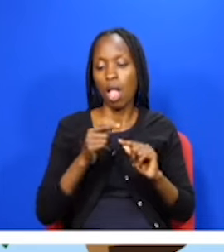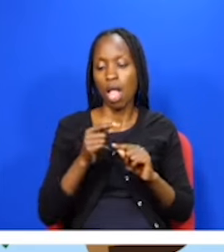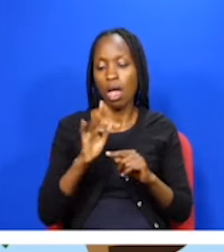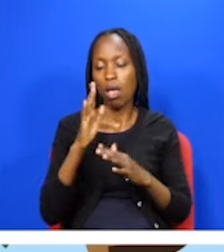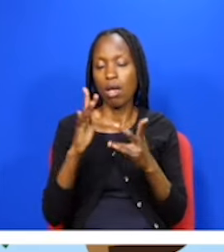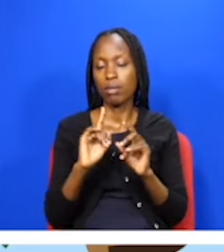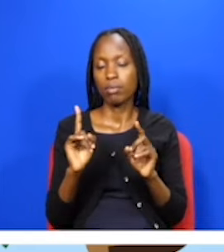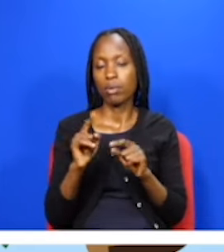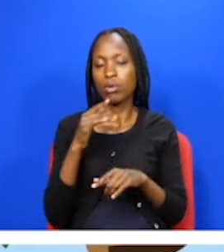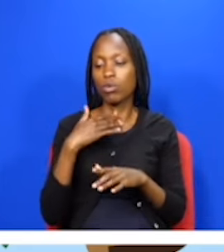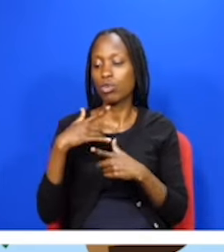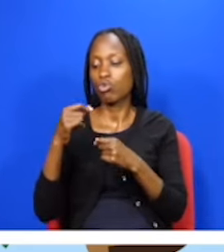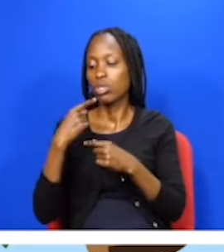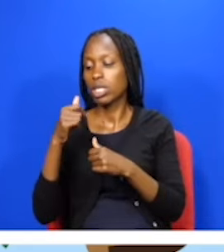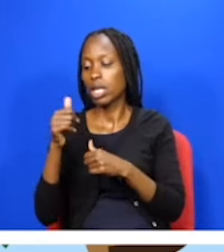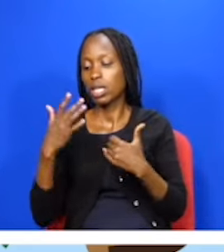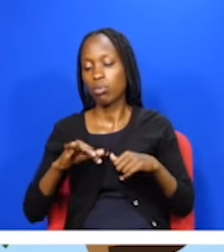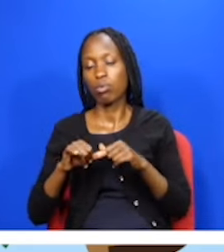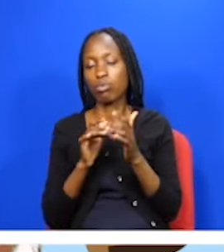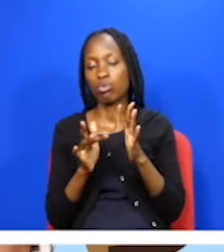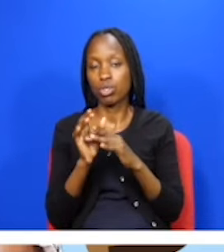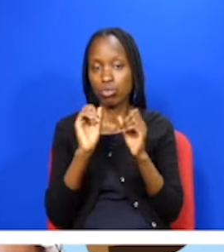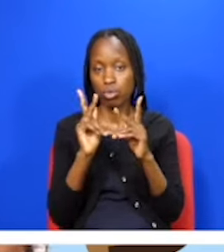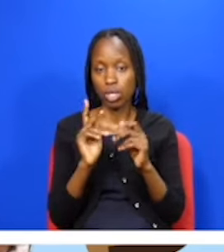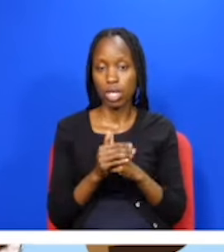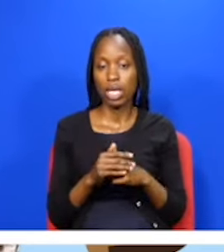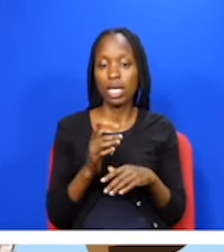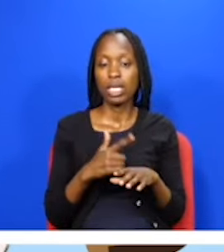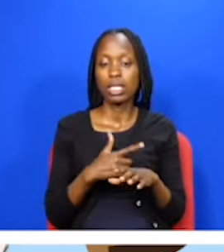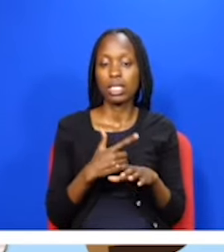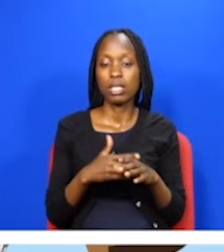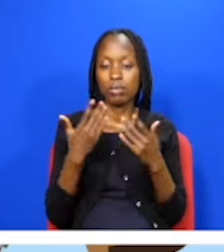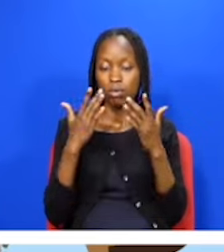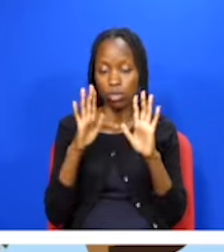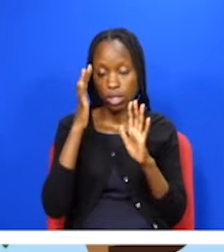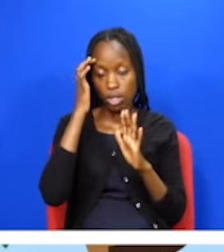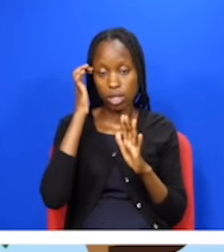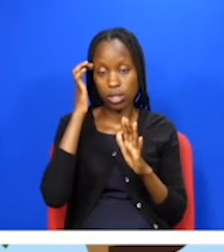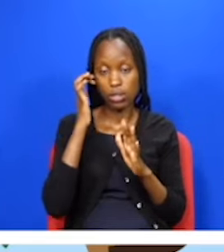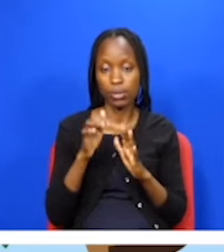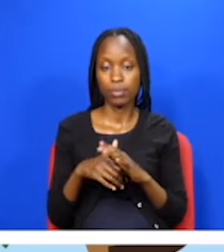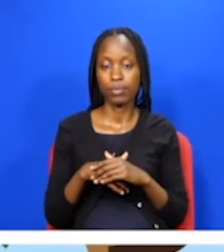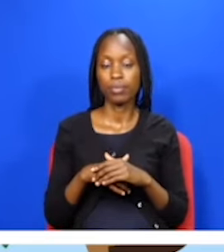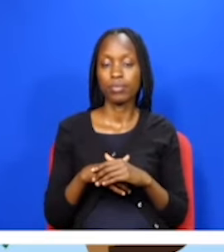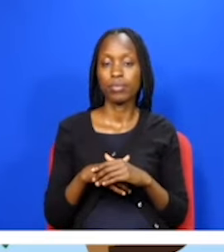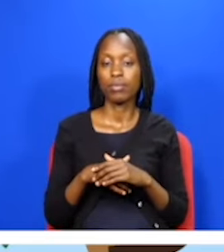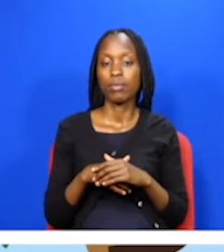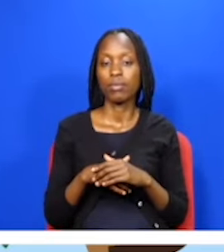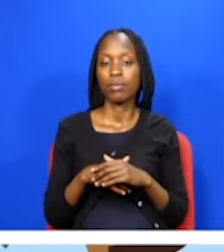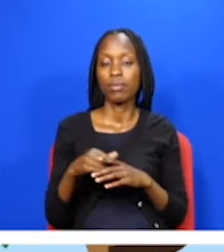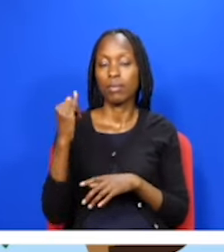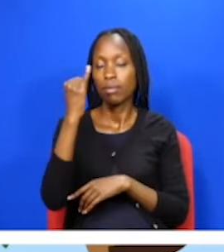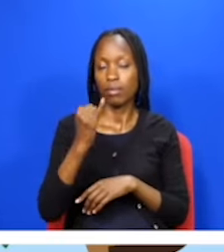tell others about Jesus. Okay? So when you have completed doing your craft with our